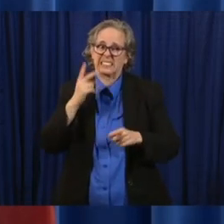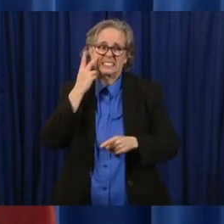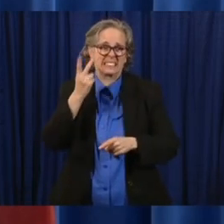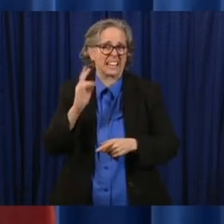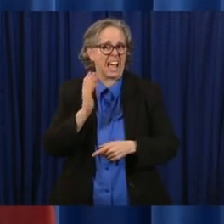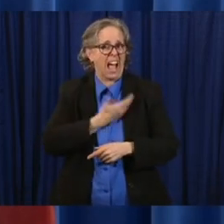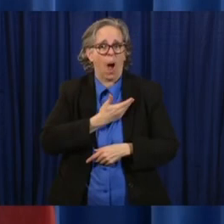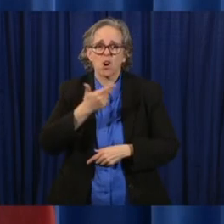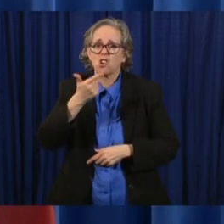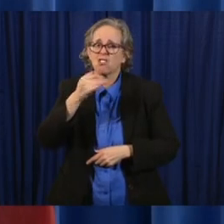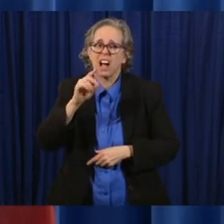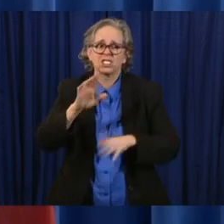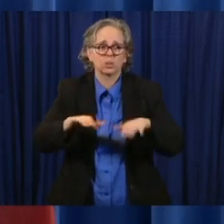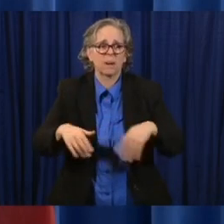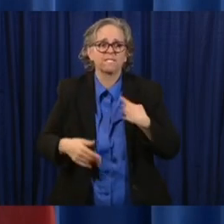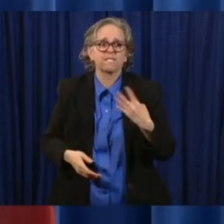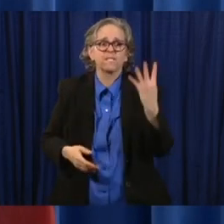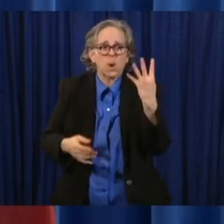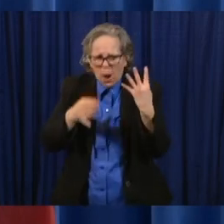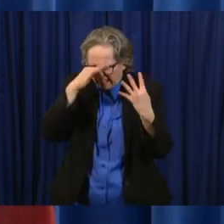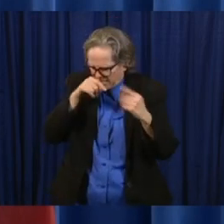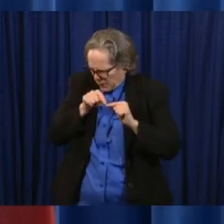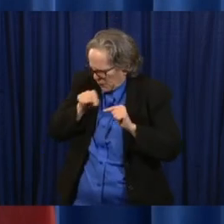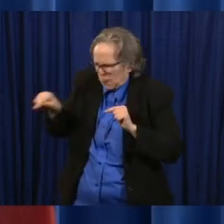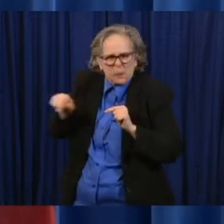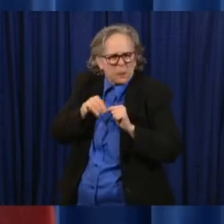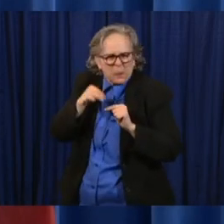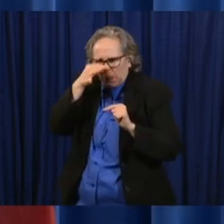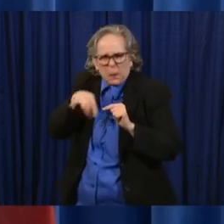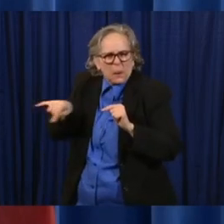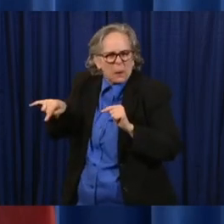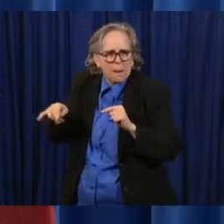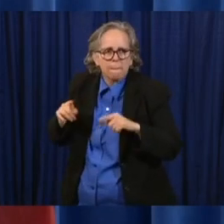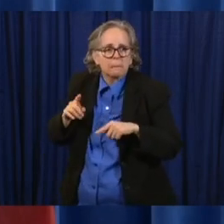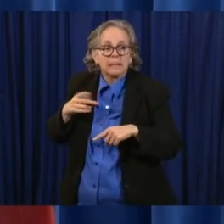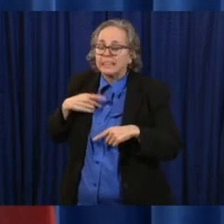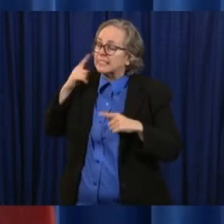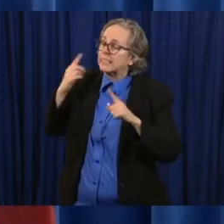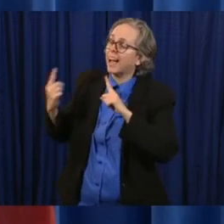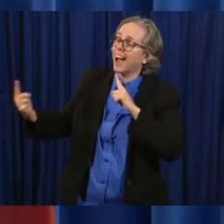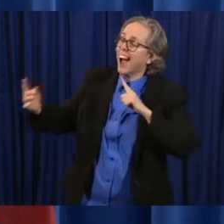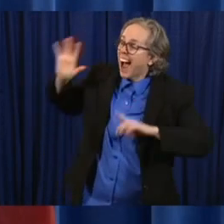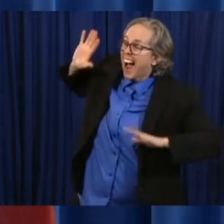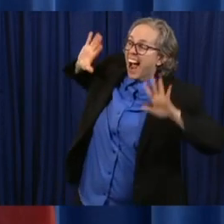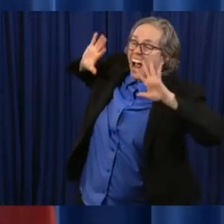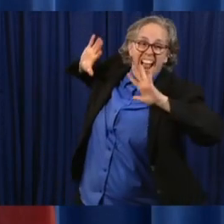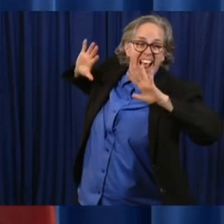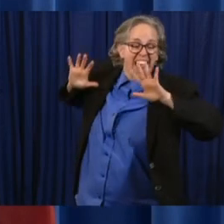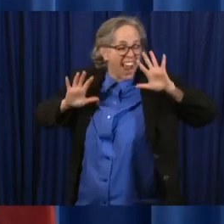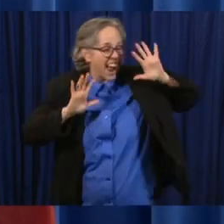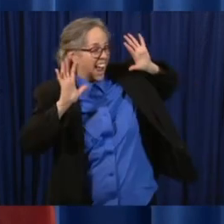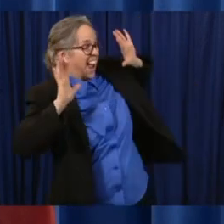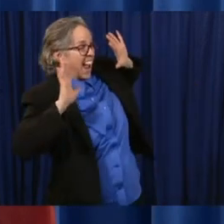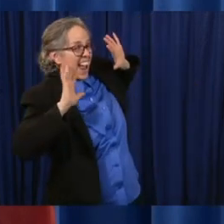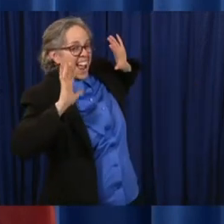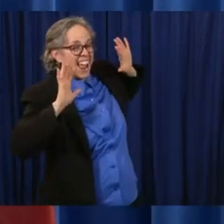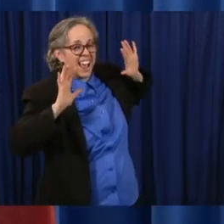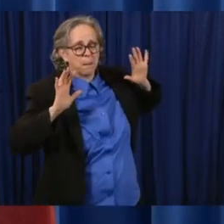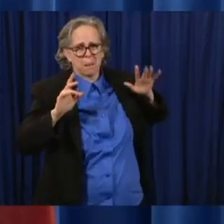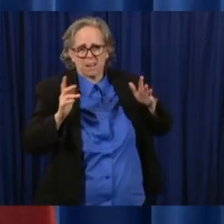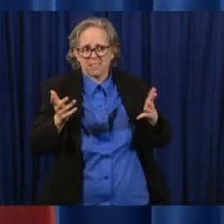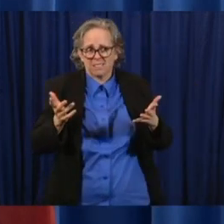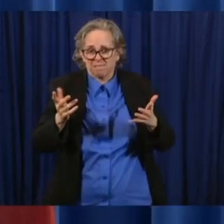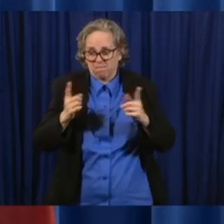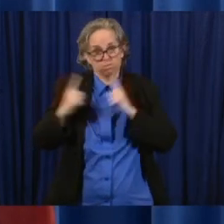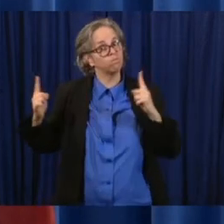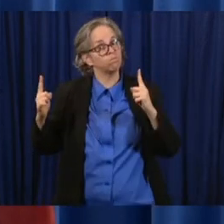live down the road from us. We're seeing them from a distance. We'll walk over there, but we'll stay a good ways away.